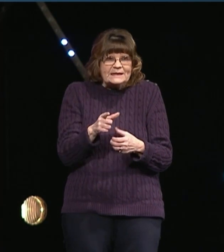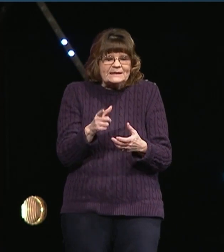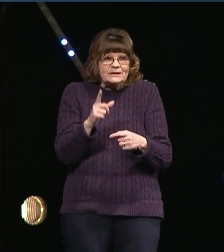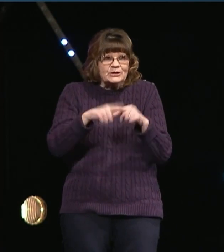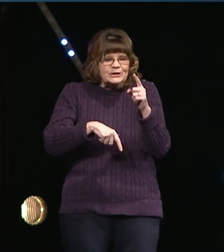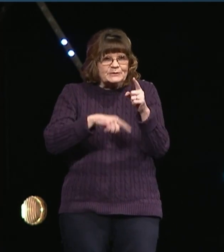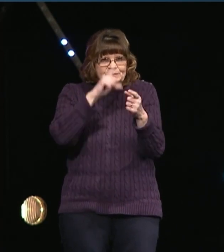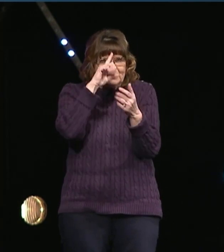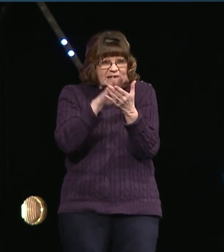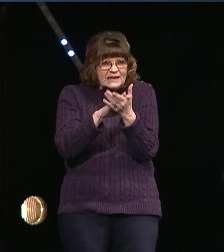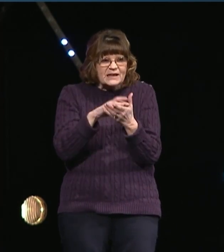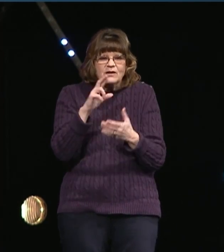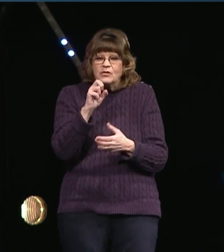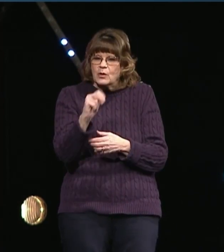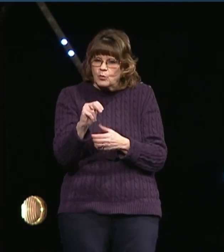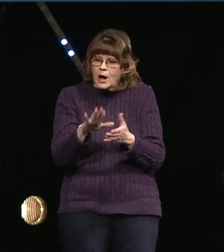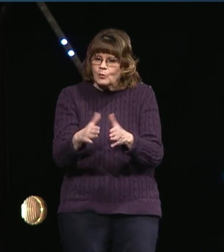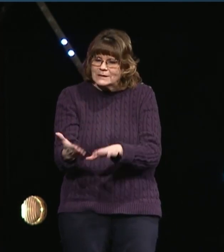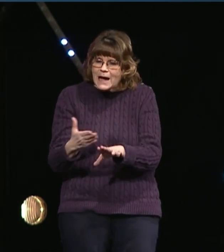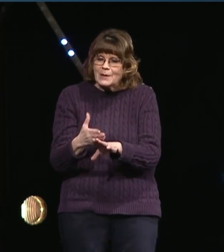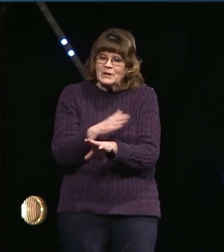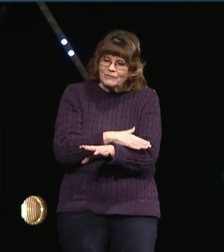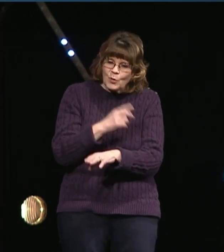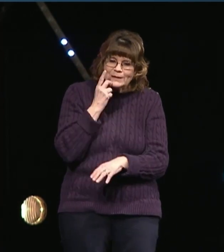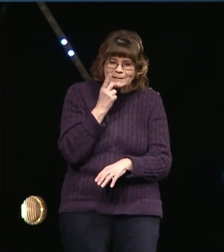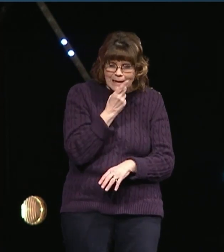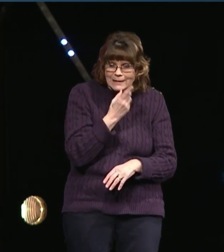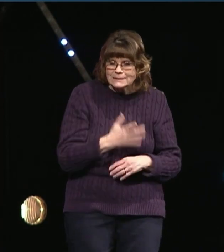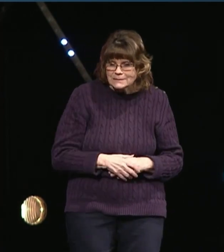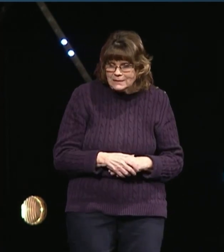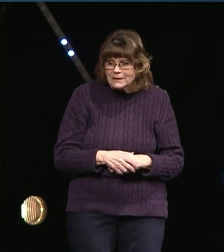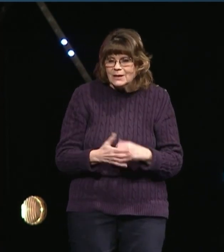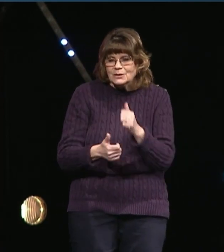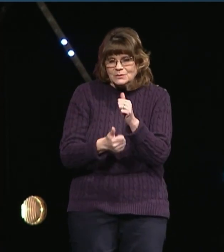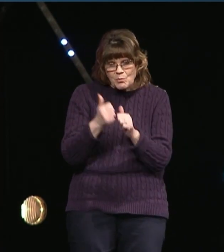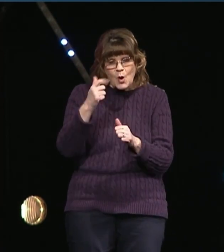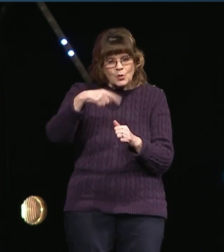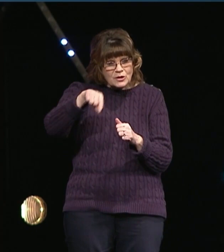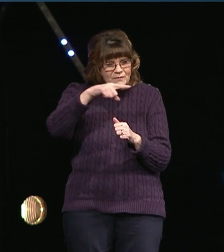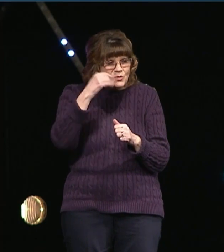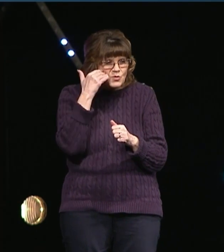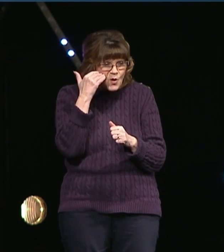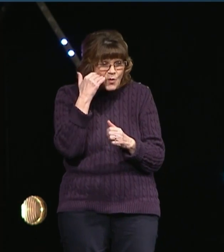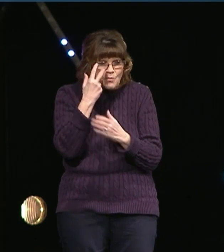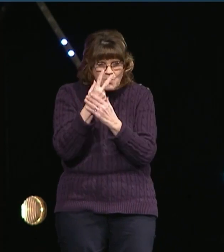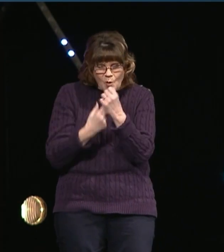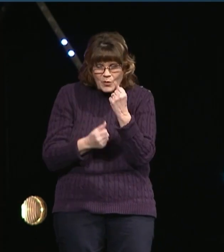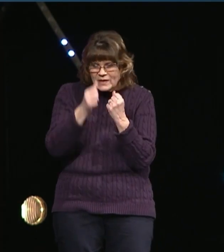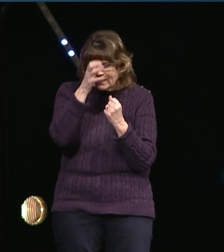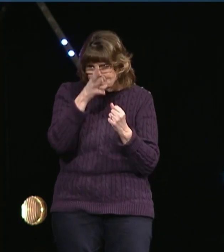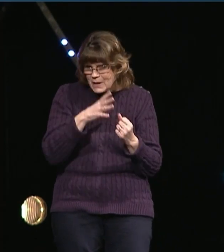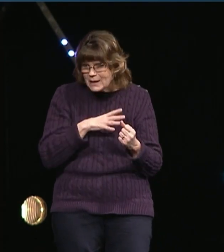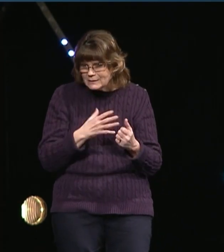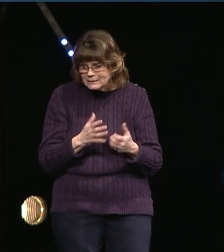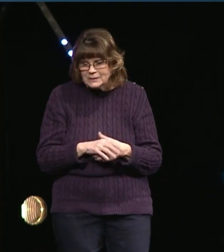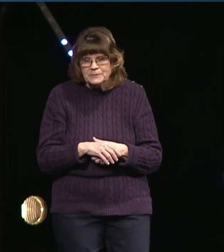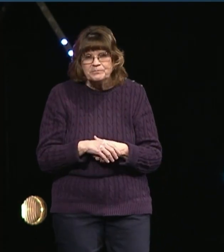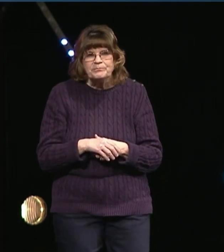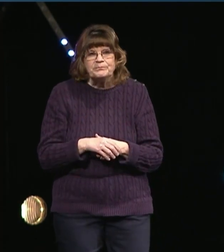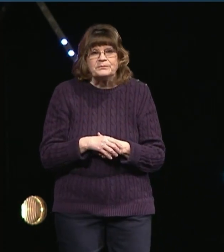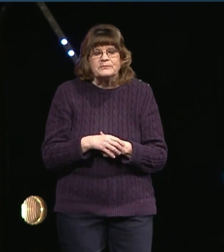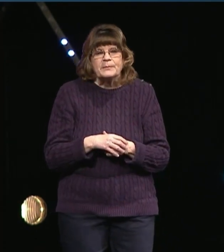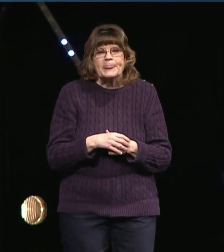really, that Ron would go before Dennis. And I think most of you know both of these gentlemen. And so just